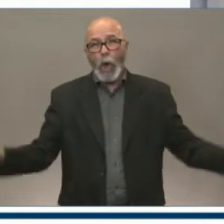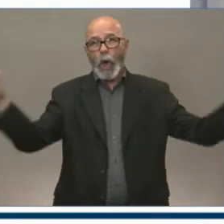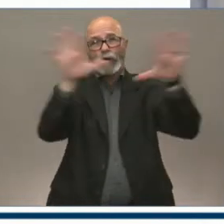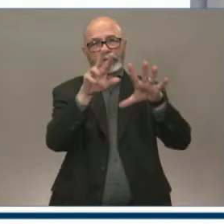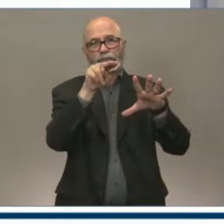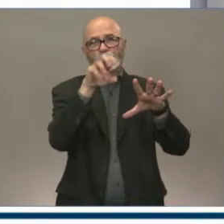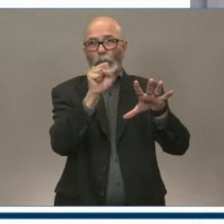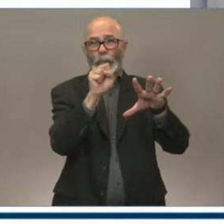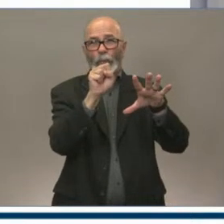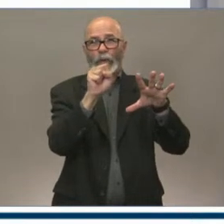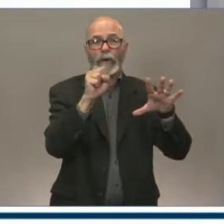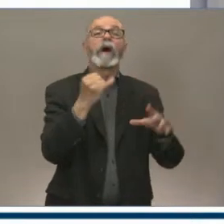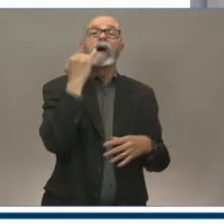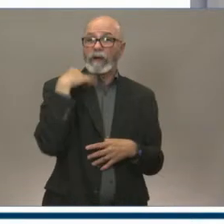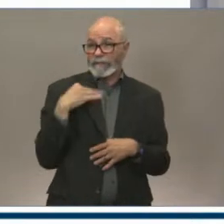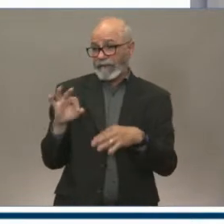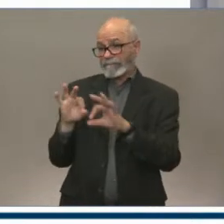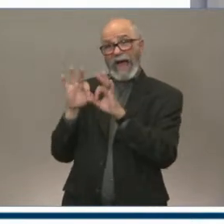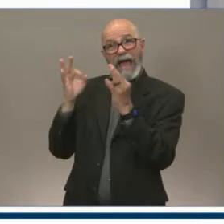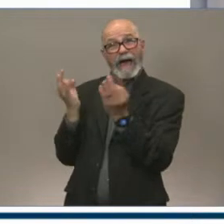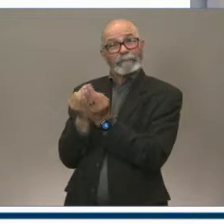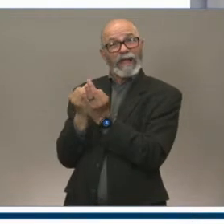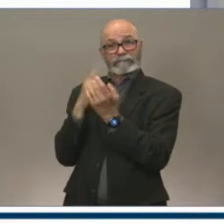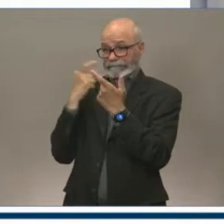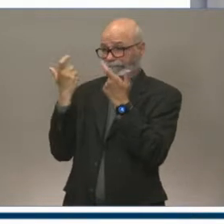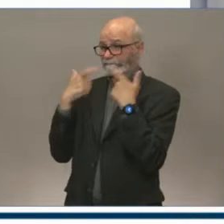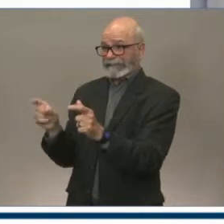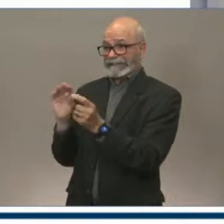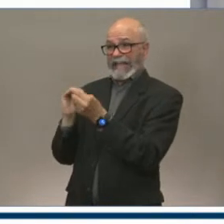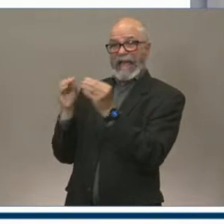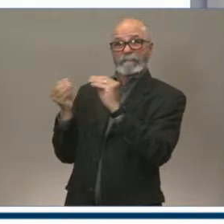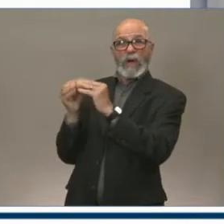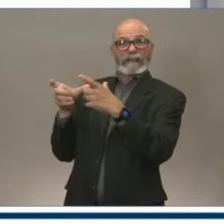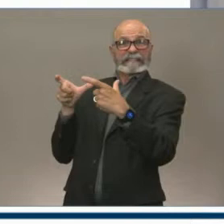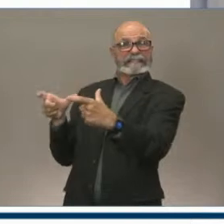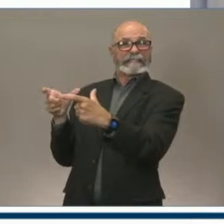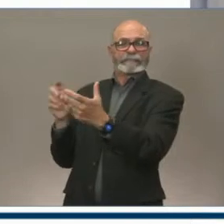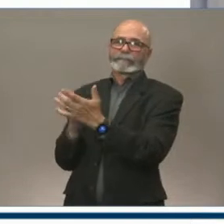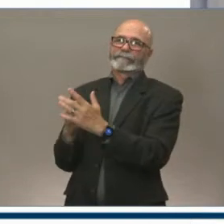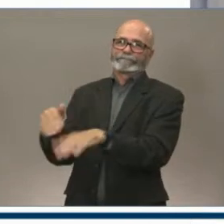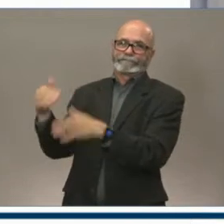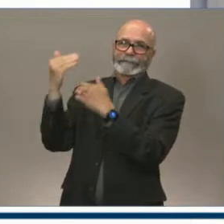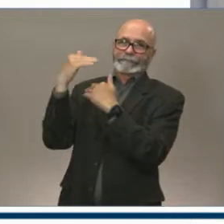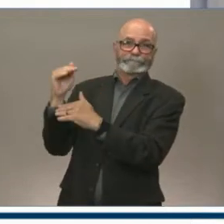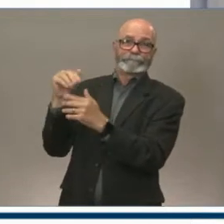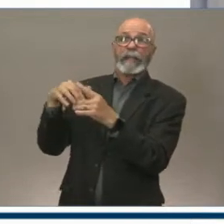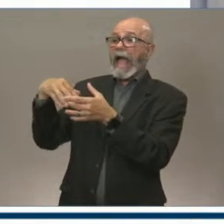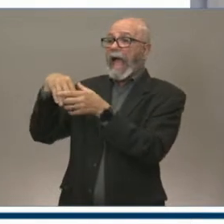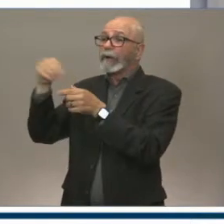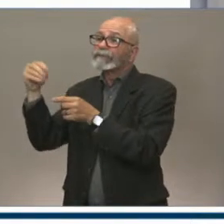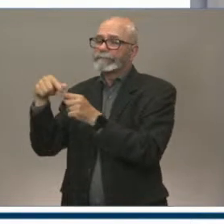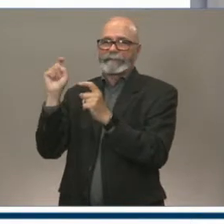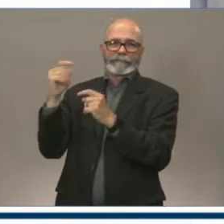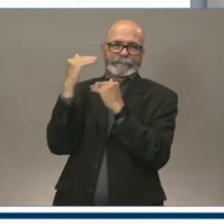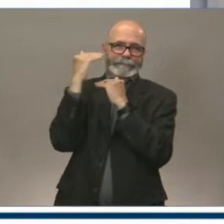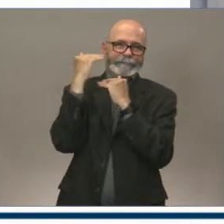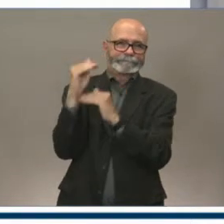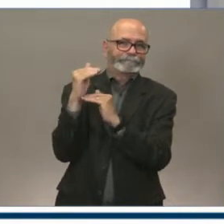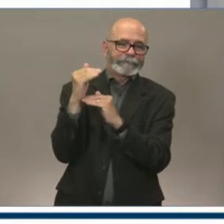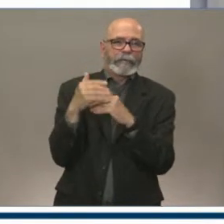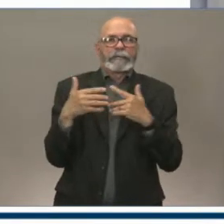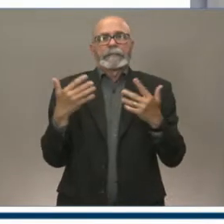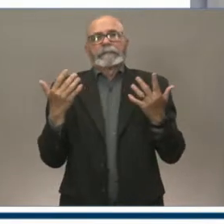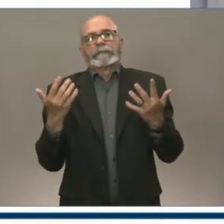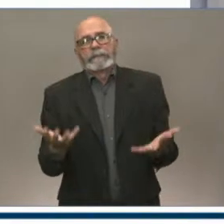numbers, do not add extra people to outside of that family when you're outside. We are in a critical race between your